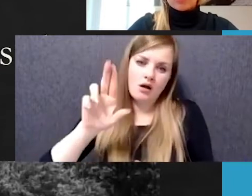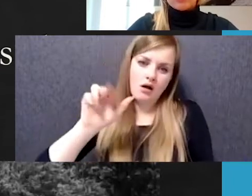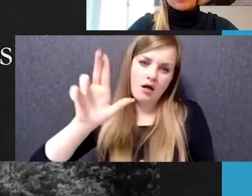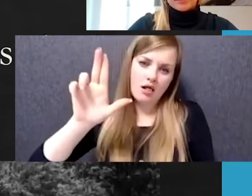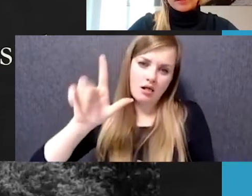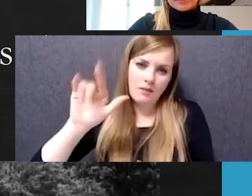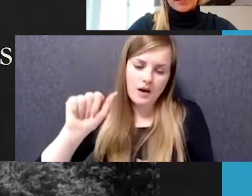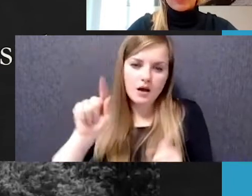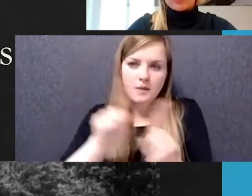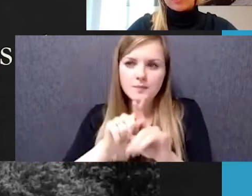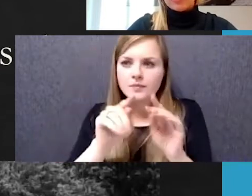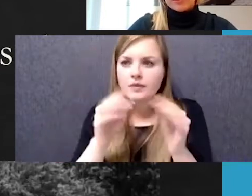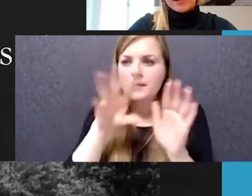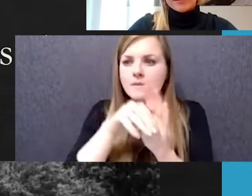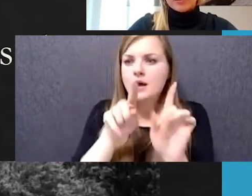speech